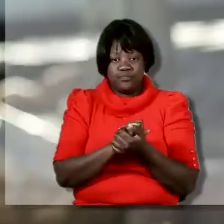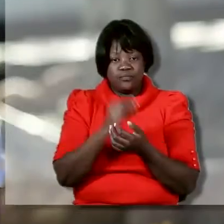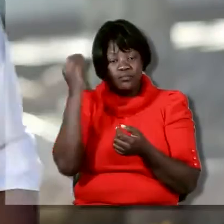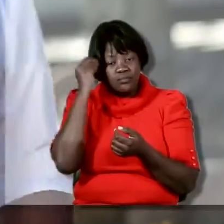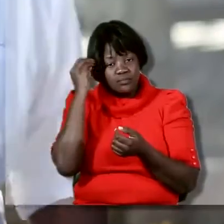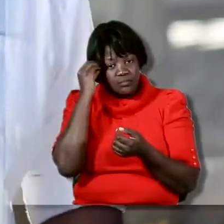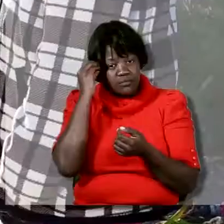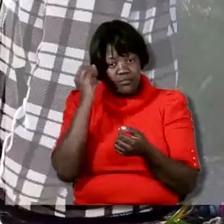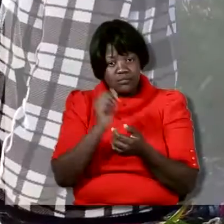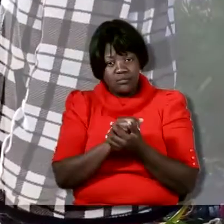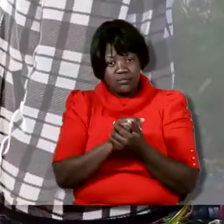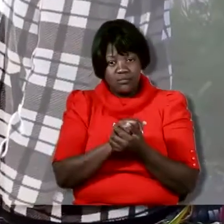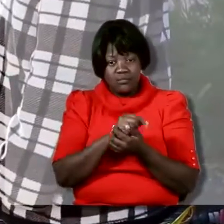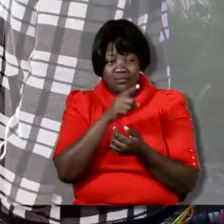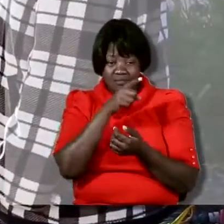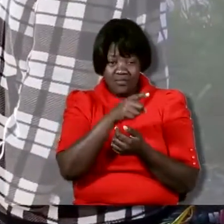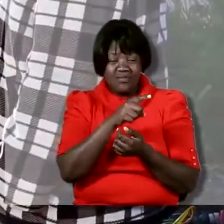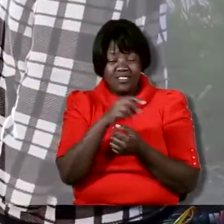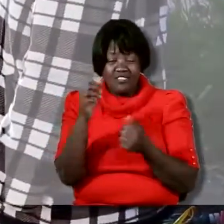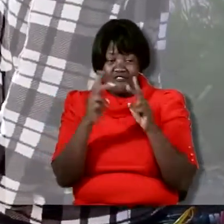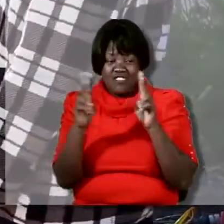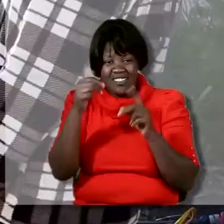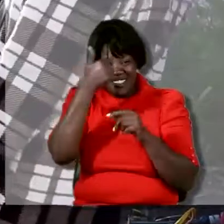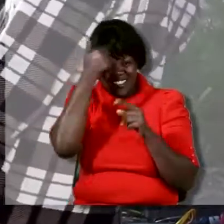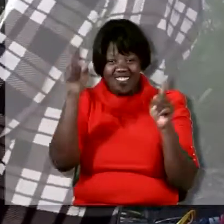You know what, honey? She takes after me.